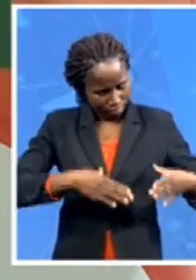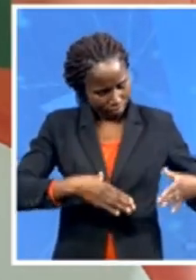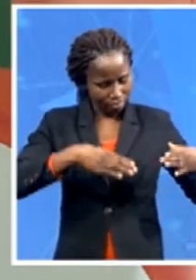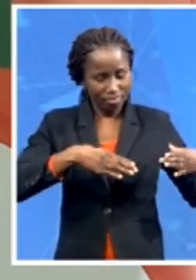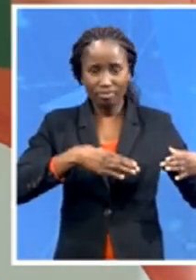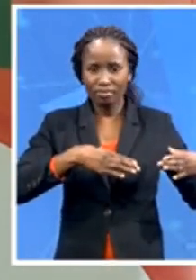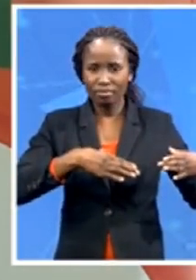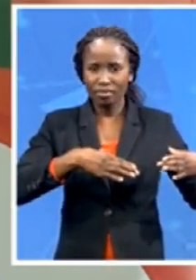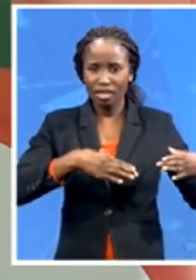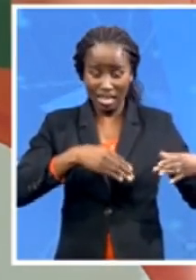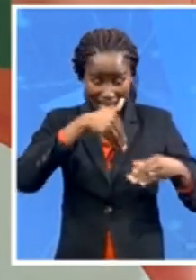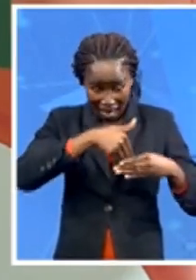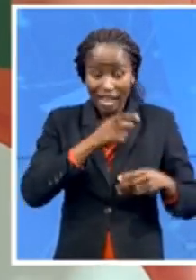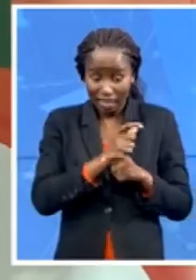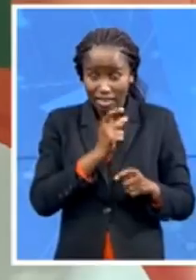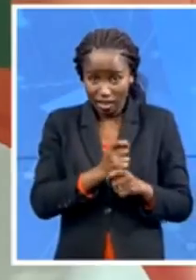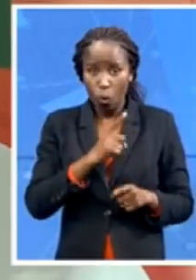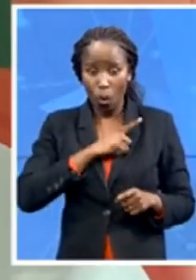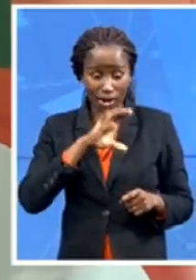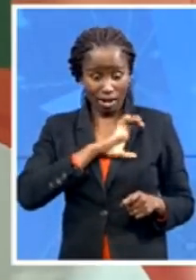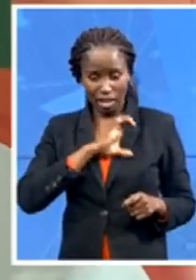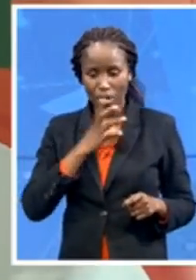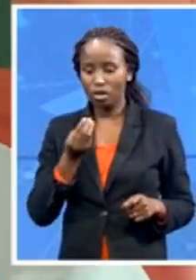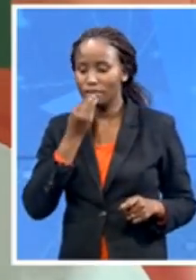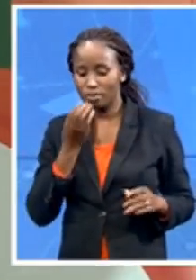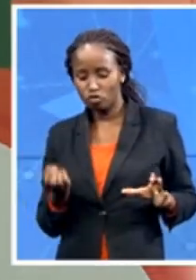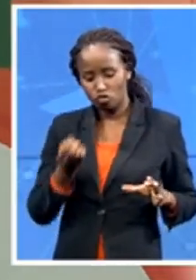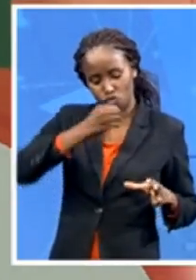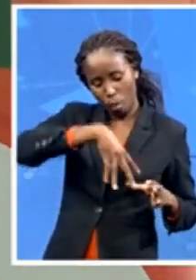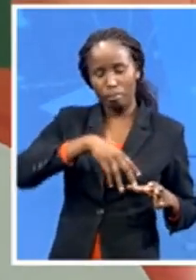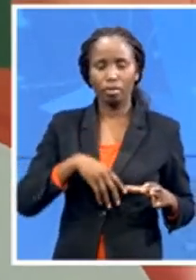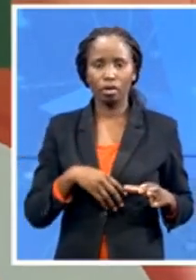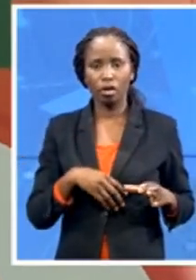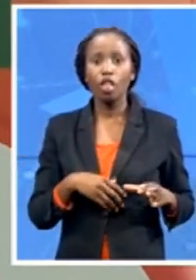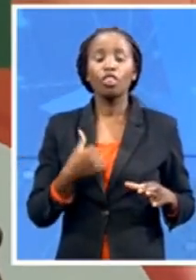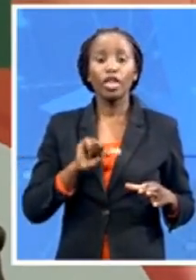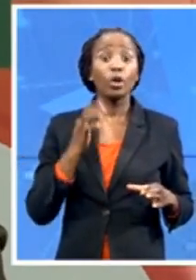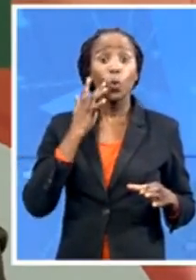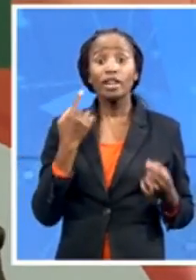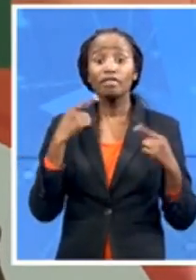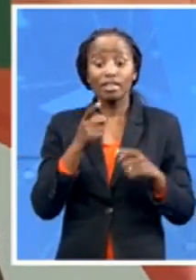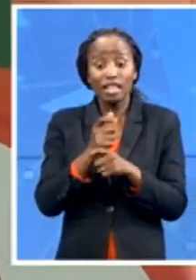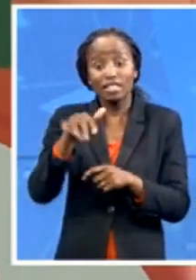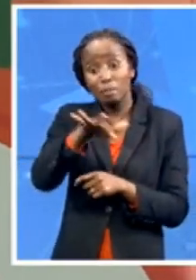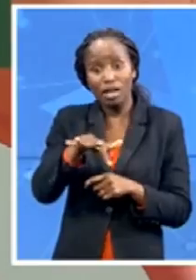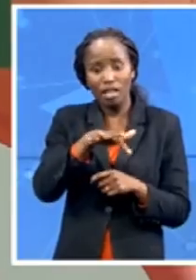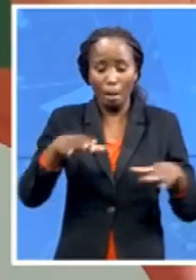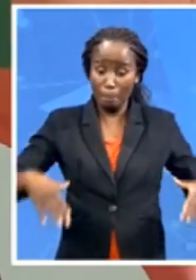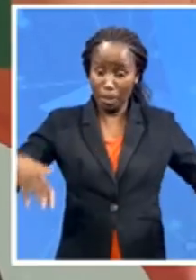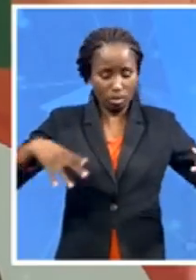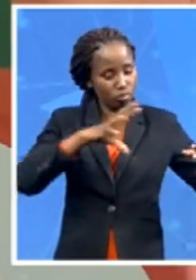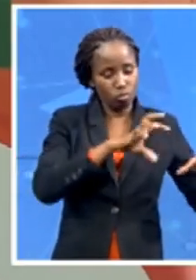apa uzuta ufige renki ngengu yofaka ula mkomo mkuu umtu onenkano julange festile